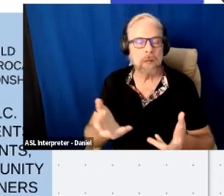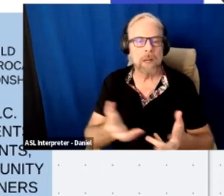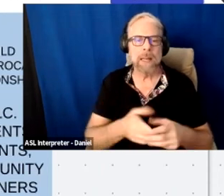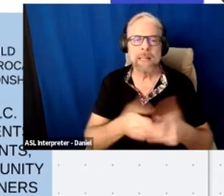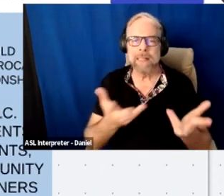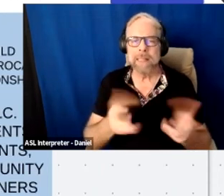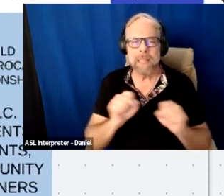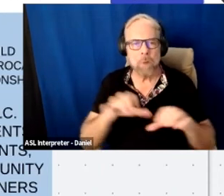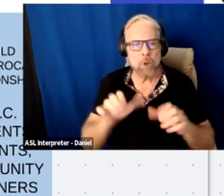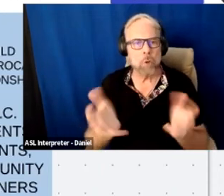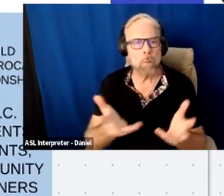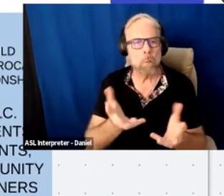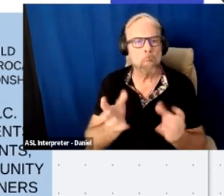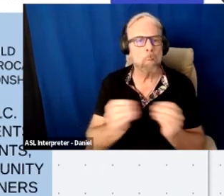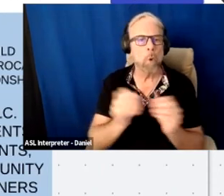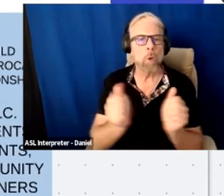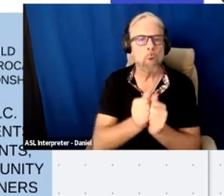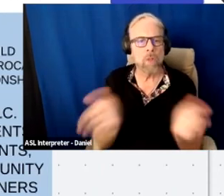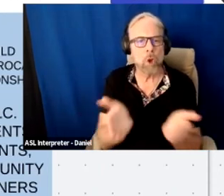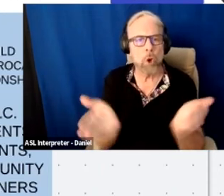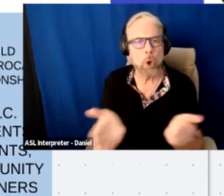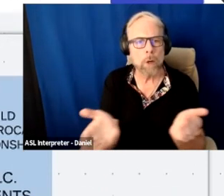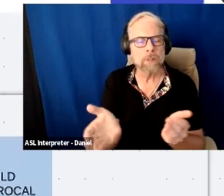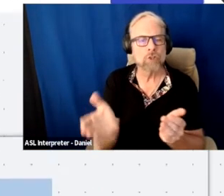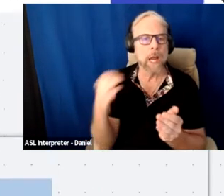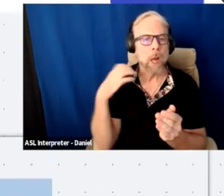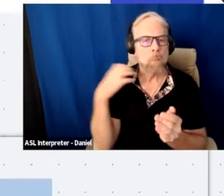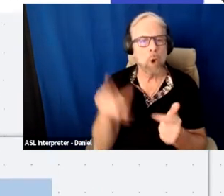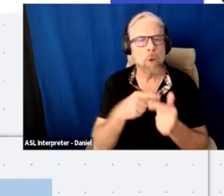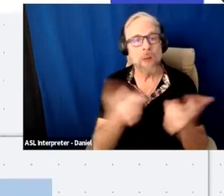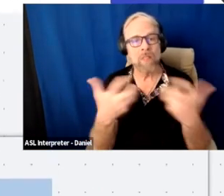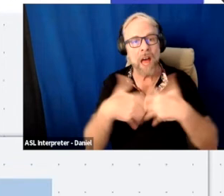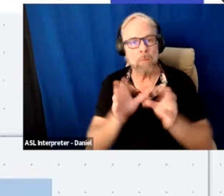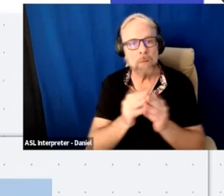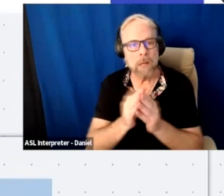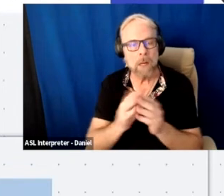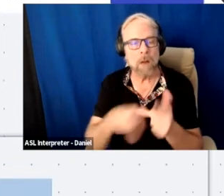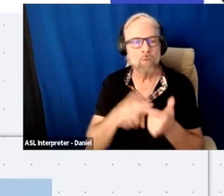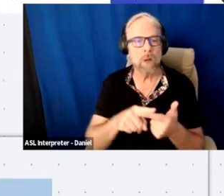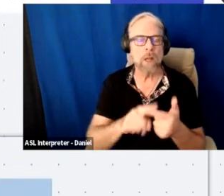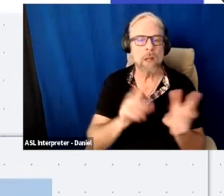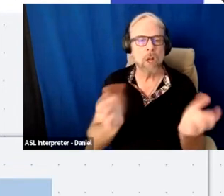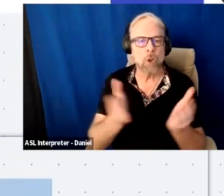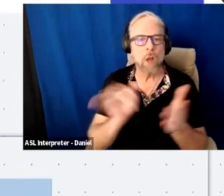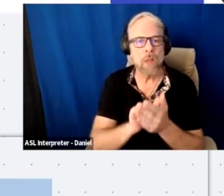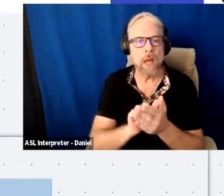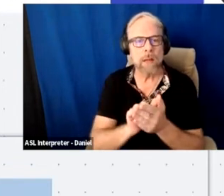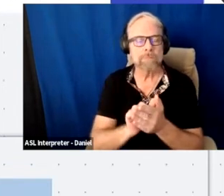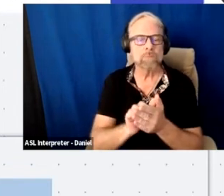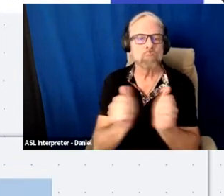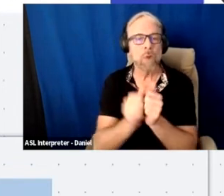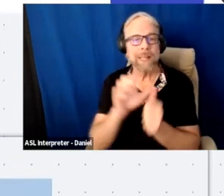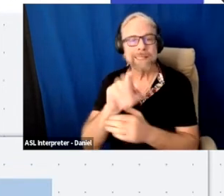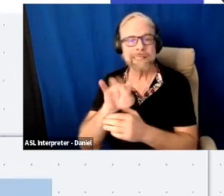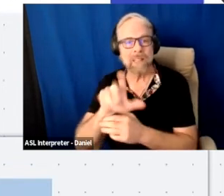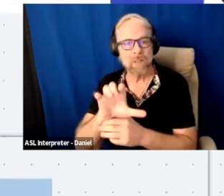employer buy-in or hybrid meetings, and really changing kind of that narrative around civic engagement? And